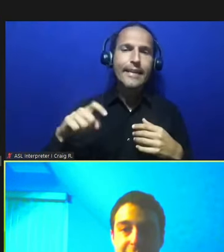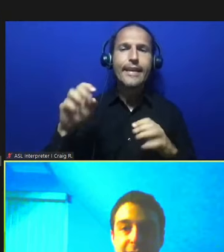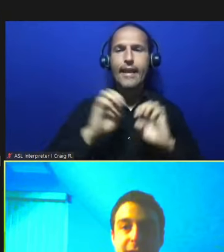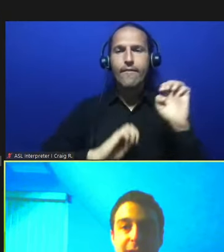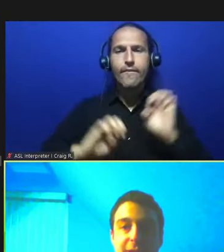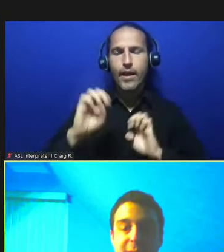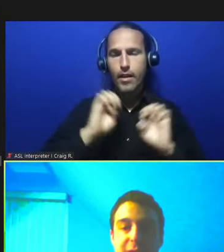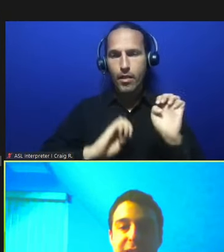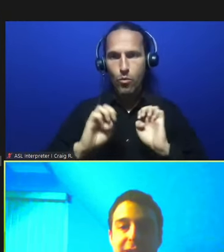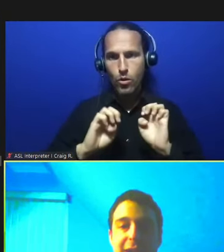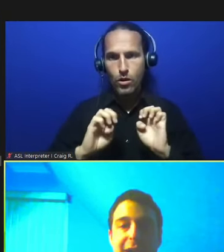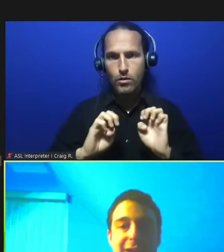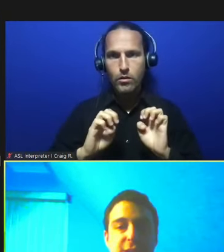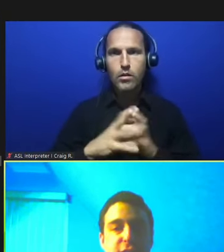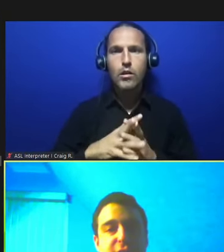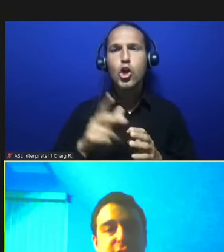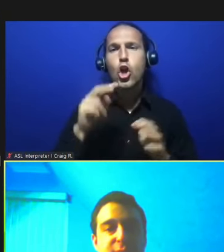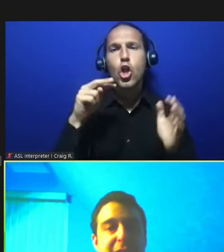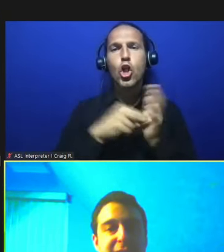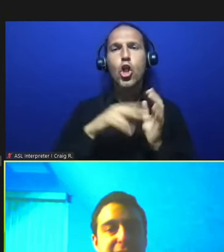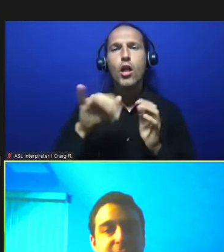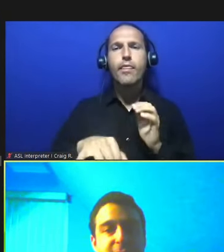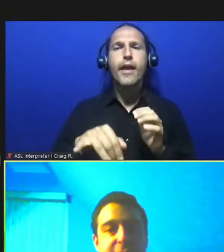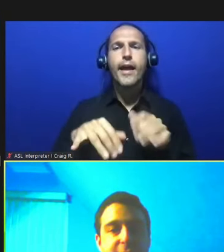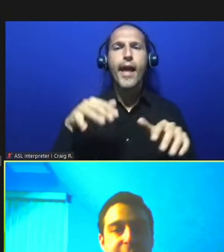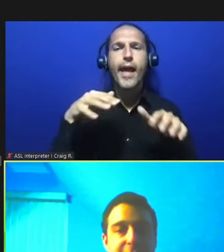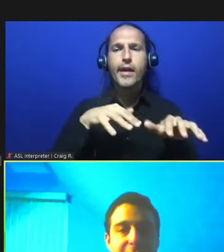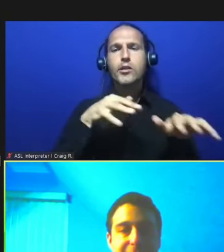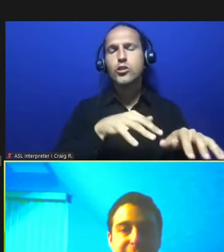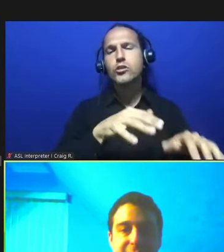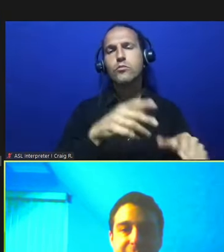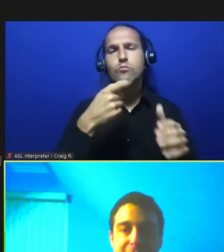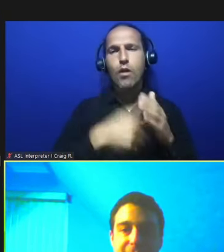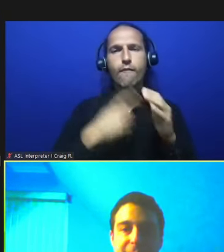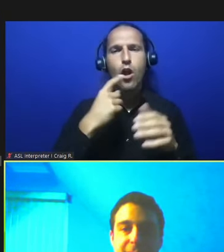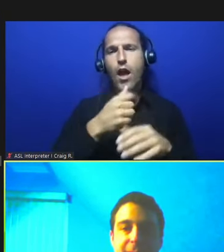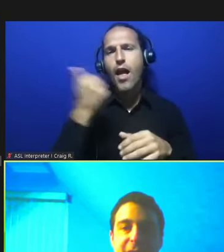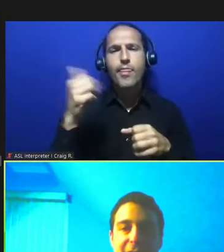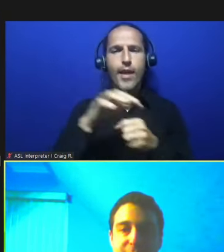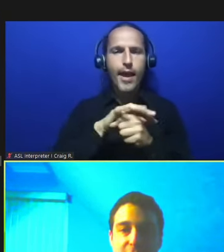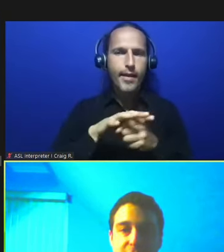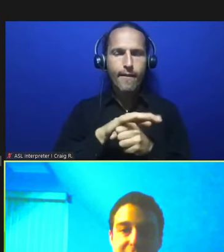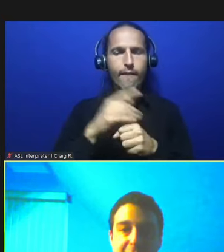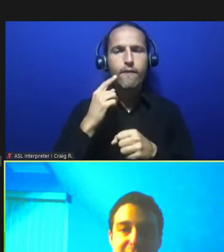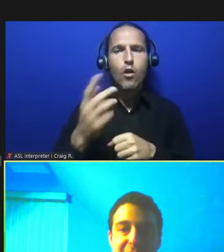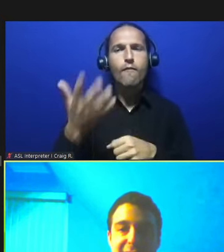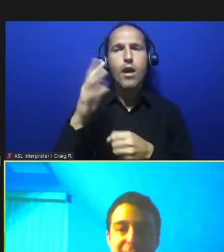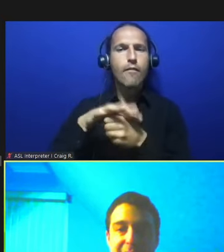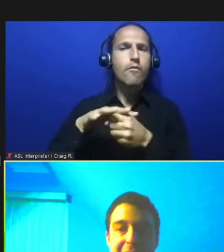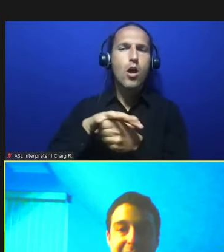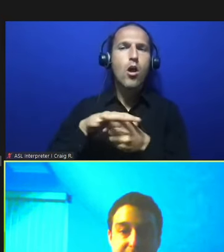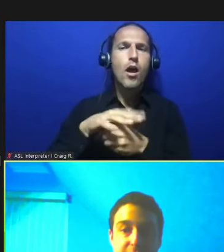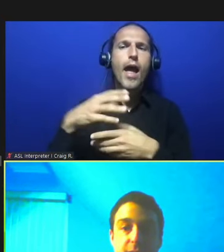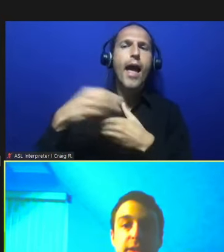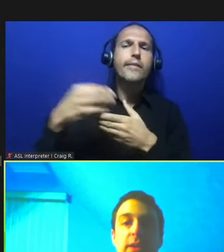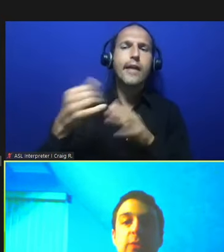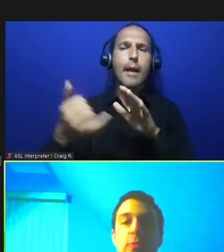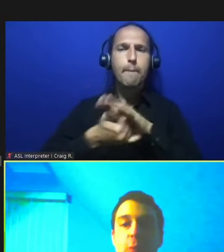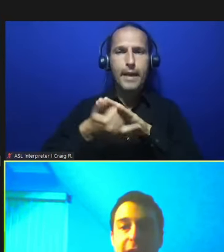evaluate is looking at congestion pricing for other areas of the five boroughs outside of